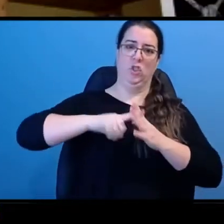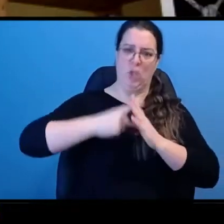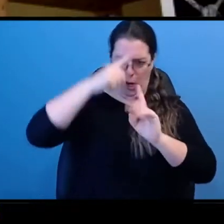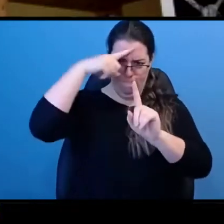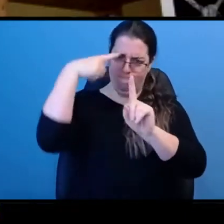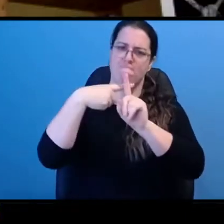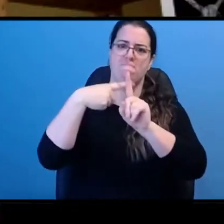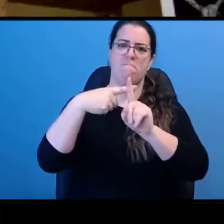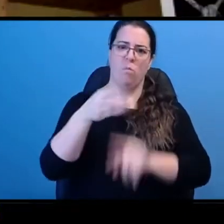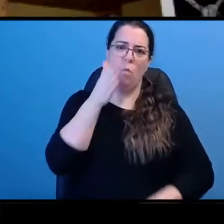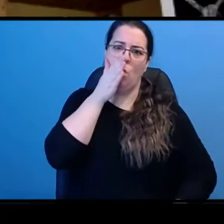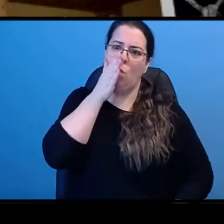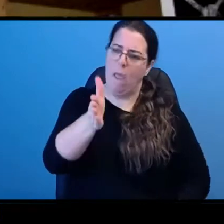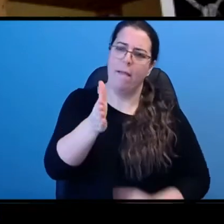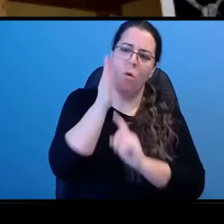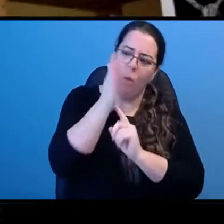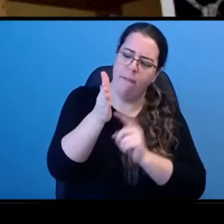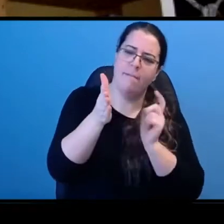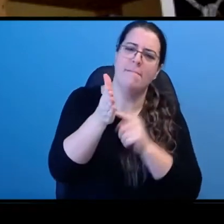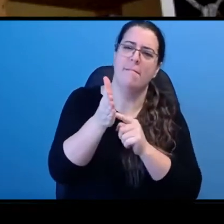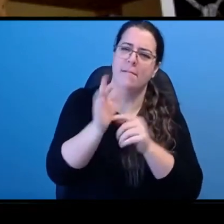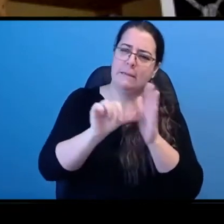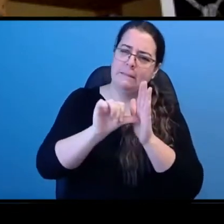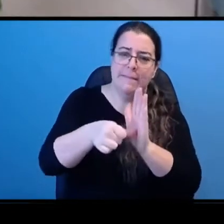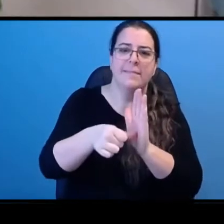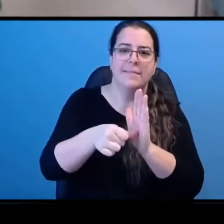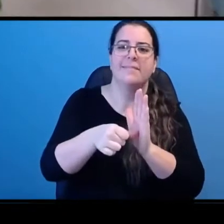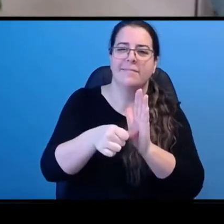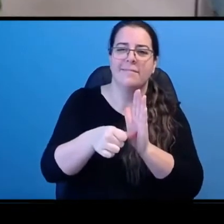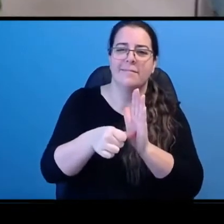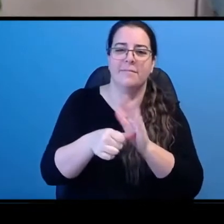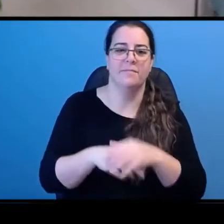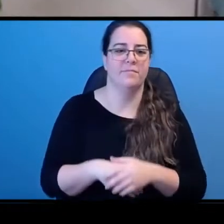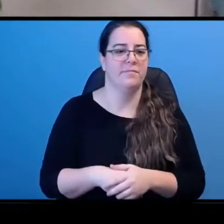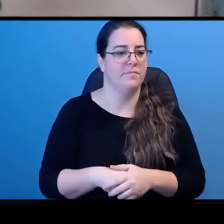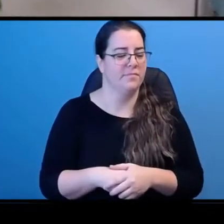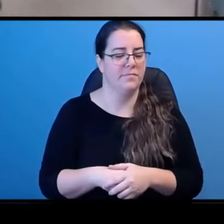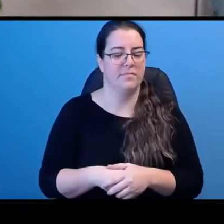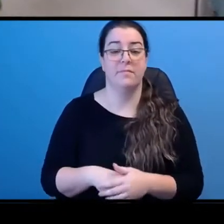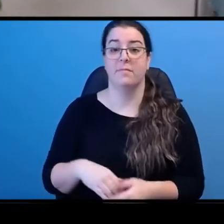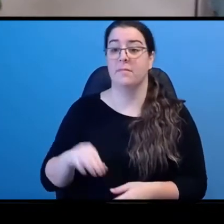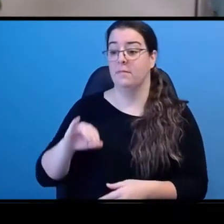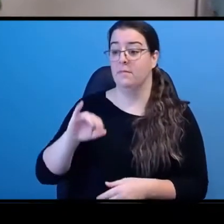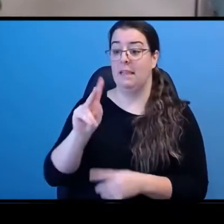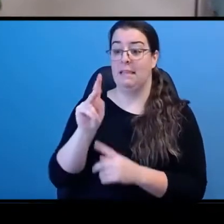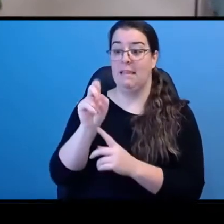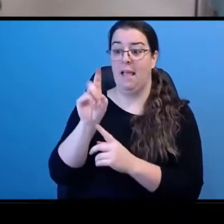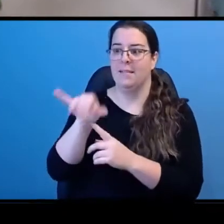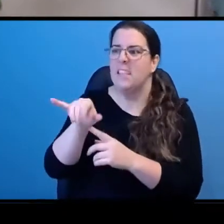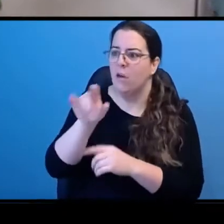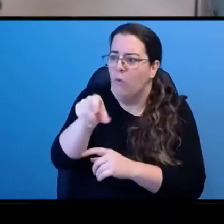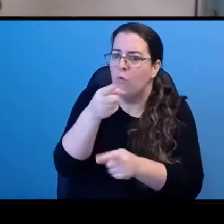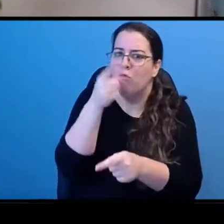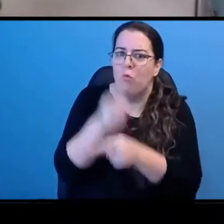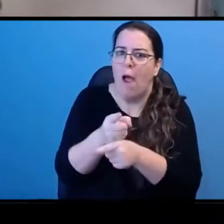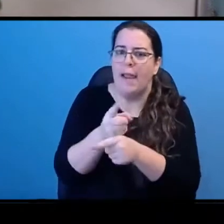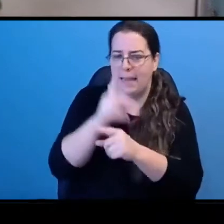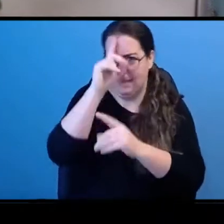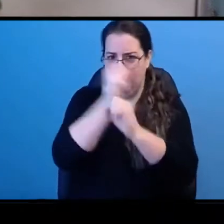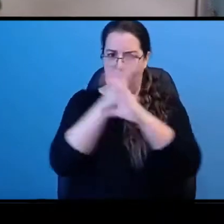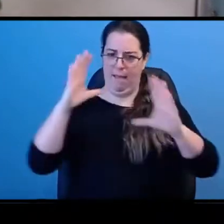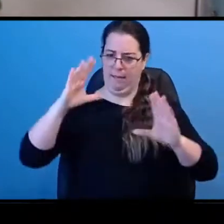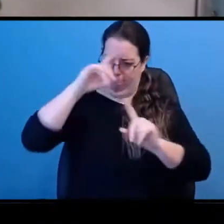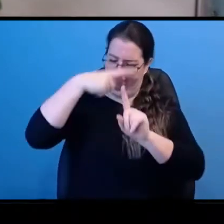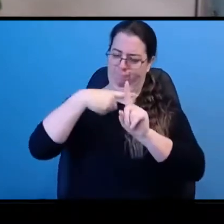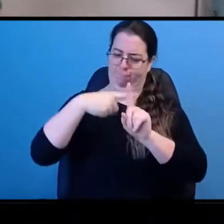taking this project. So there. It's sort of the dress for the job you want, not the job you have, kind of, but grants.